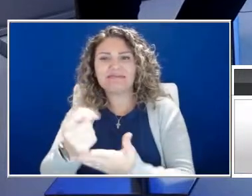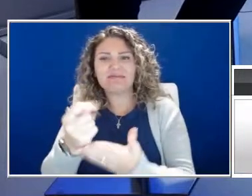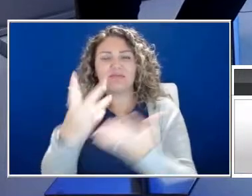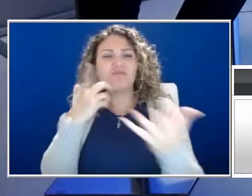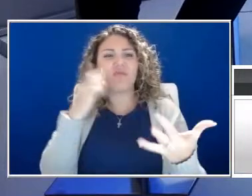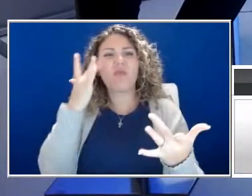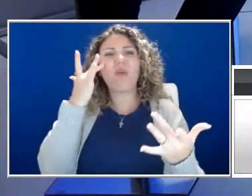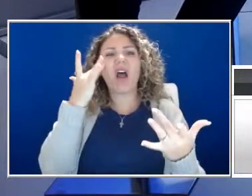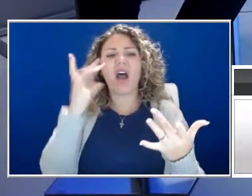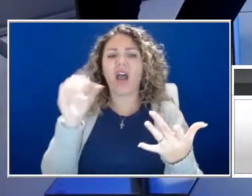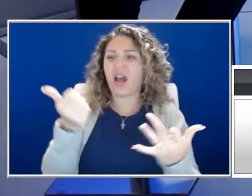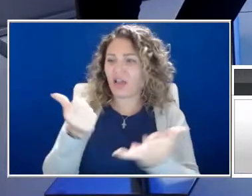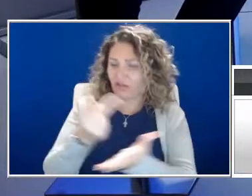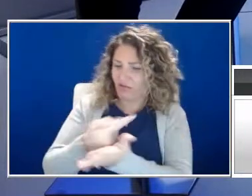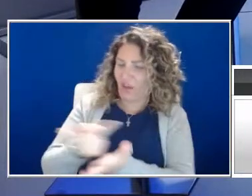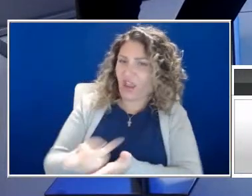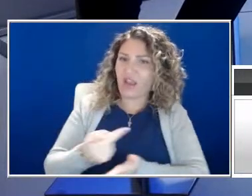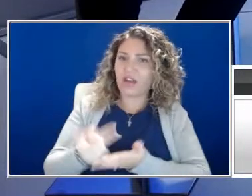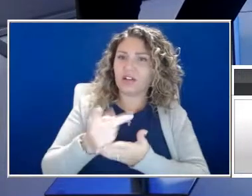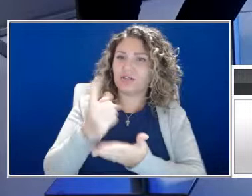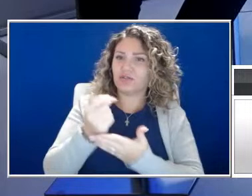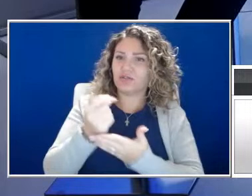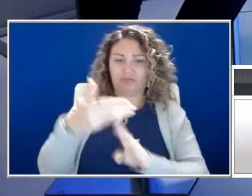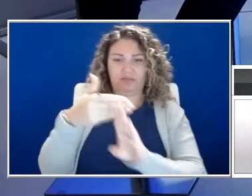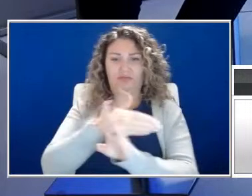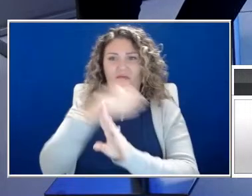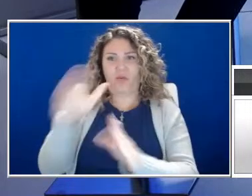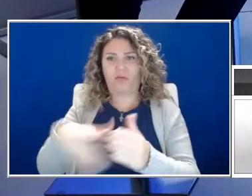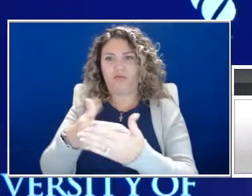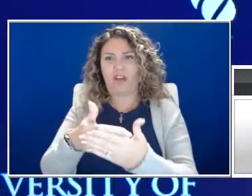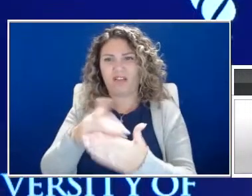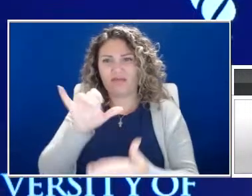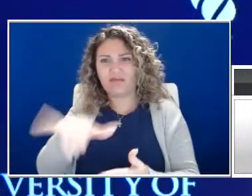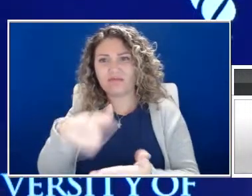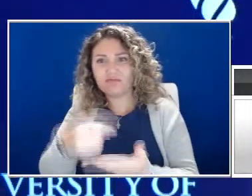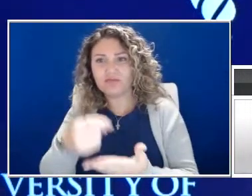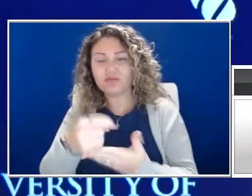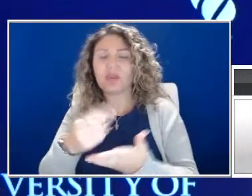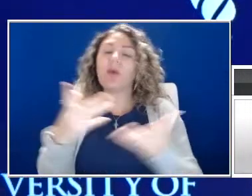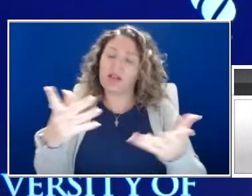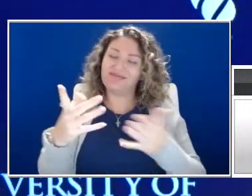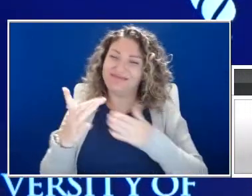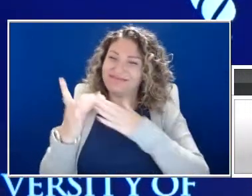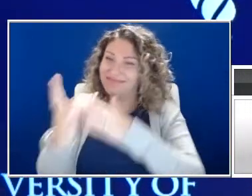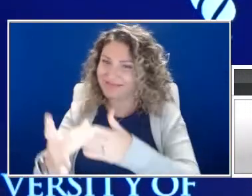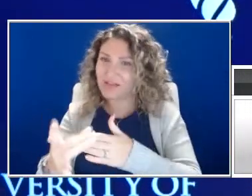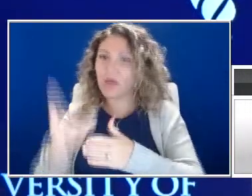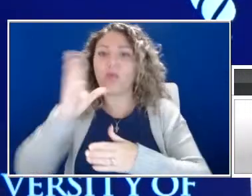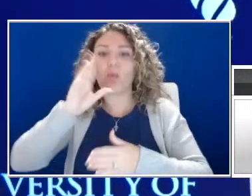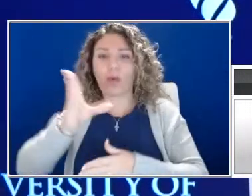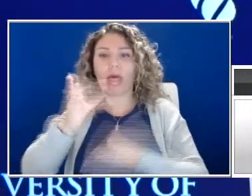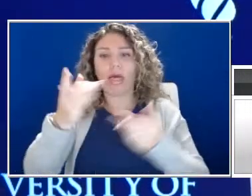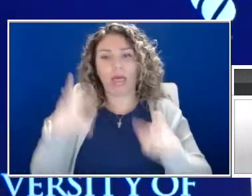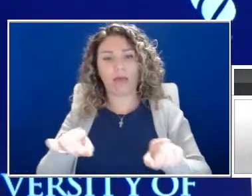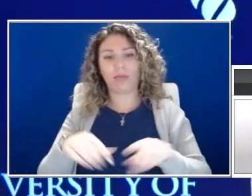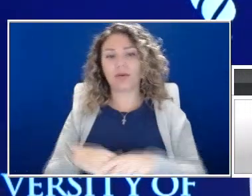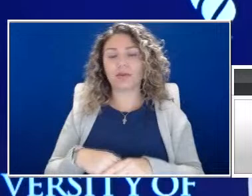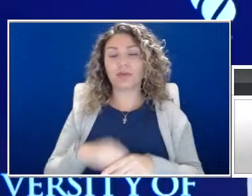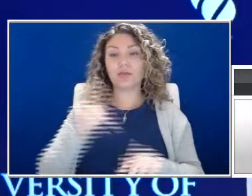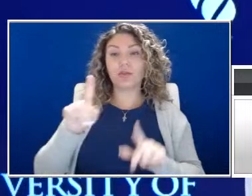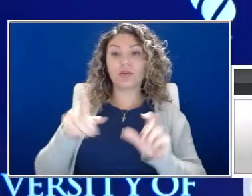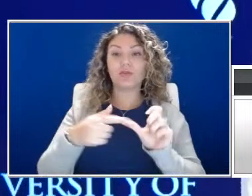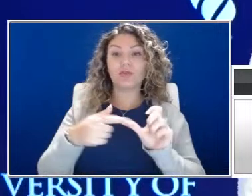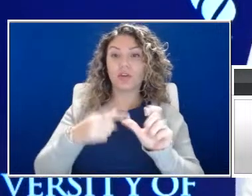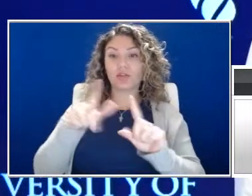failed therapy treatments before we get to this one? That's a great question. It's headed in that direction. Okay. And so first, when you have a new therapy like